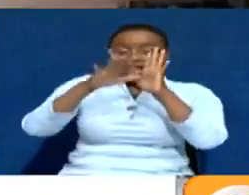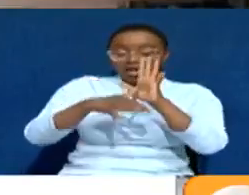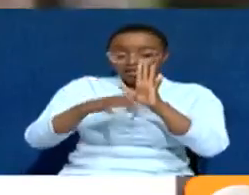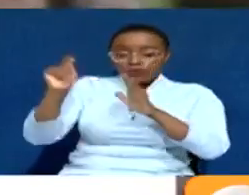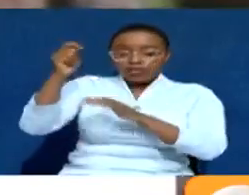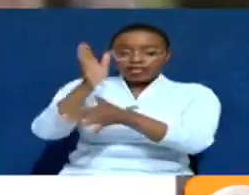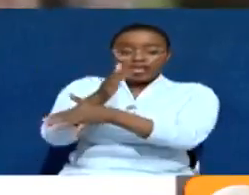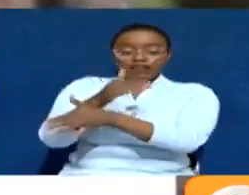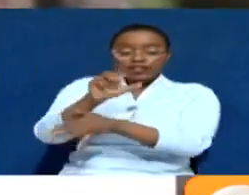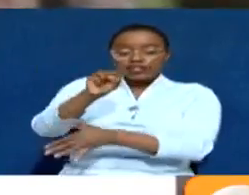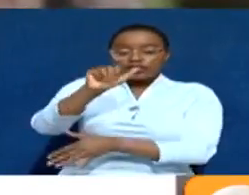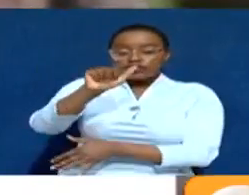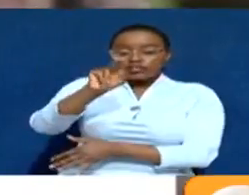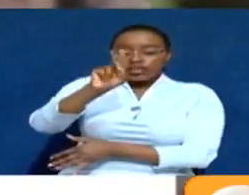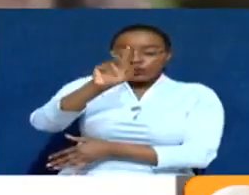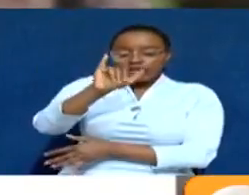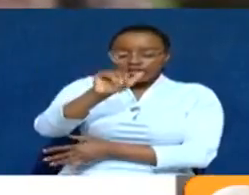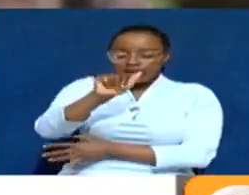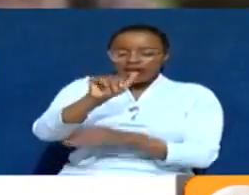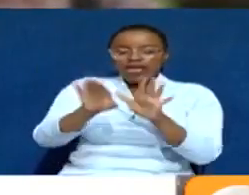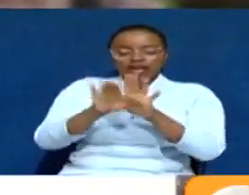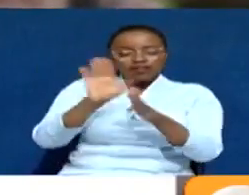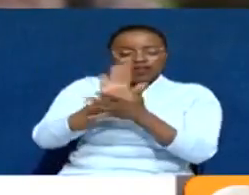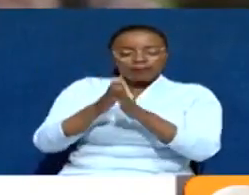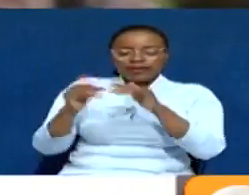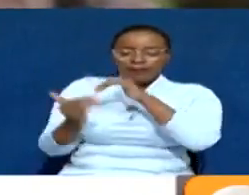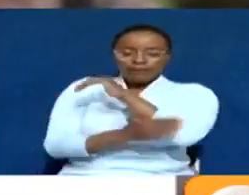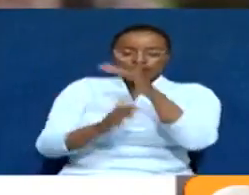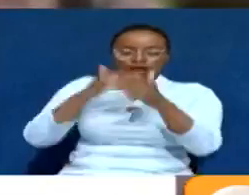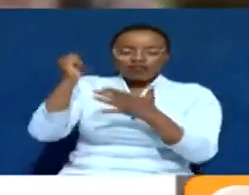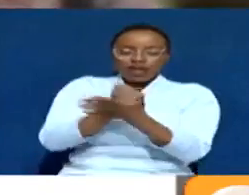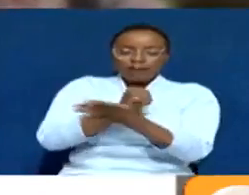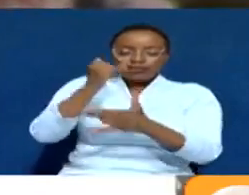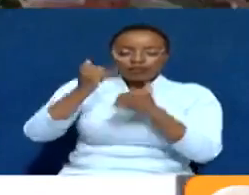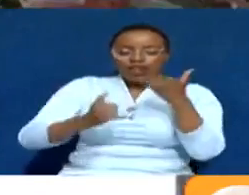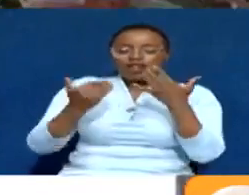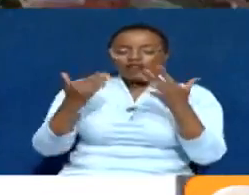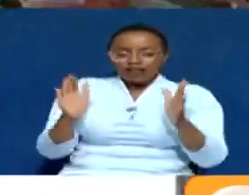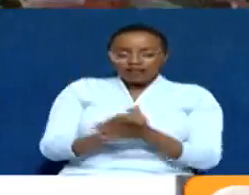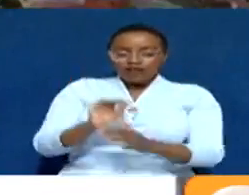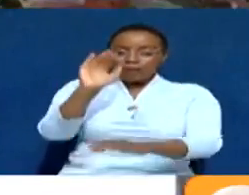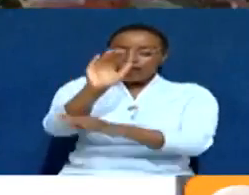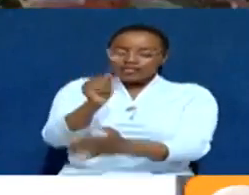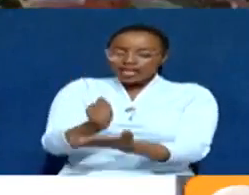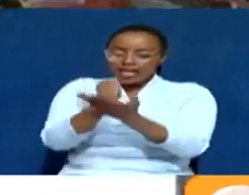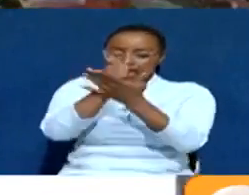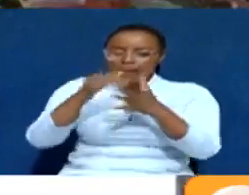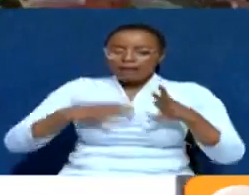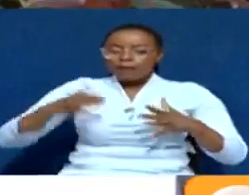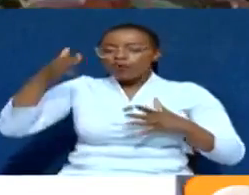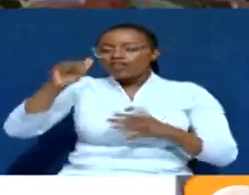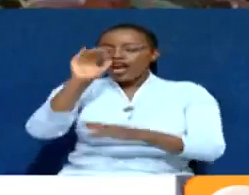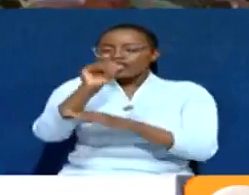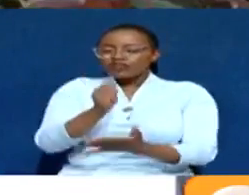Kenyan embassy in Saudi Arabia, things turned worse after his passport expired. Nimeomba msaada, wenzangu wameomba